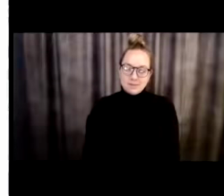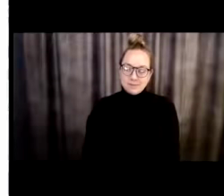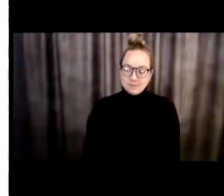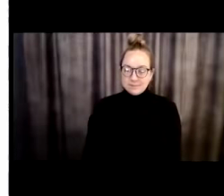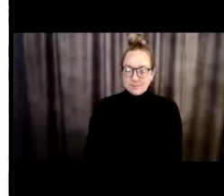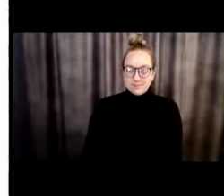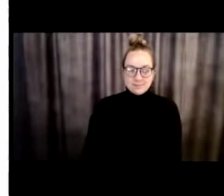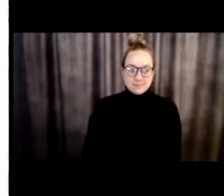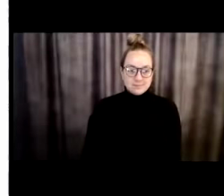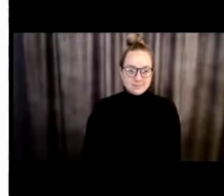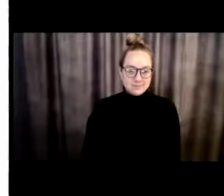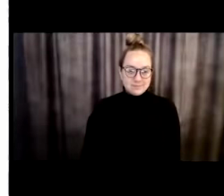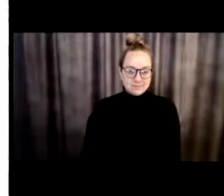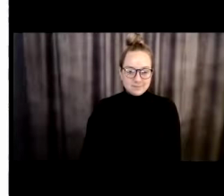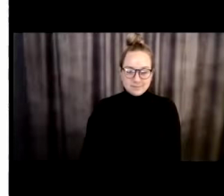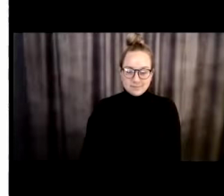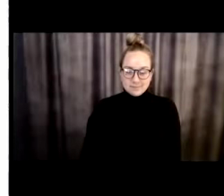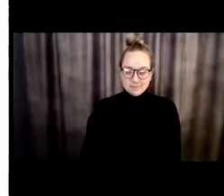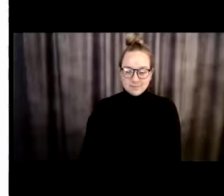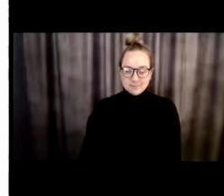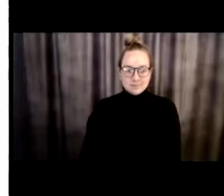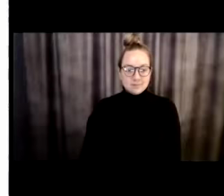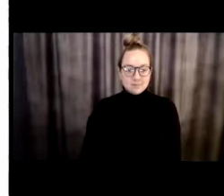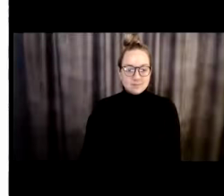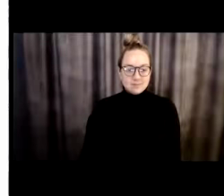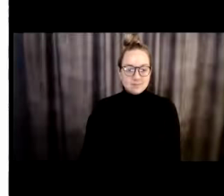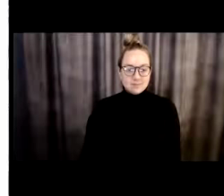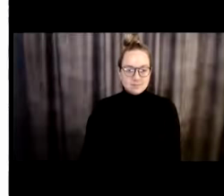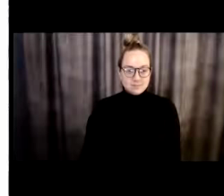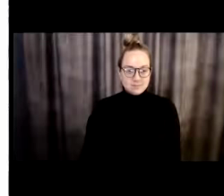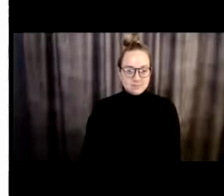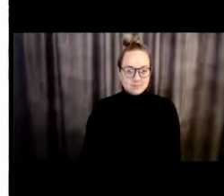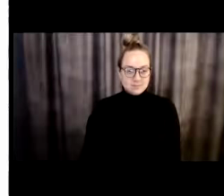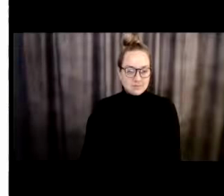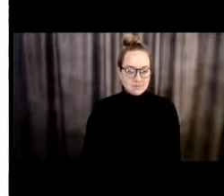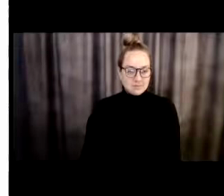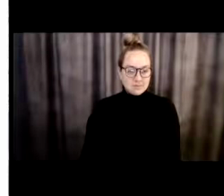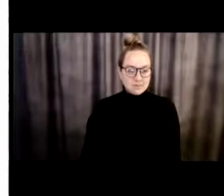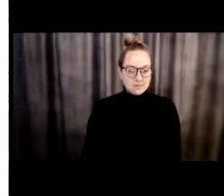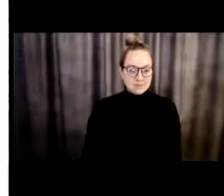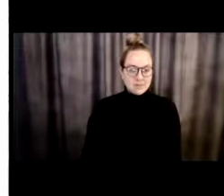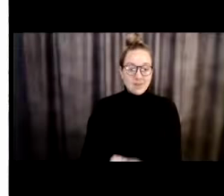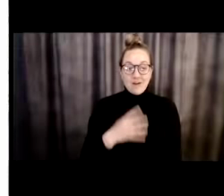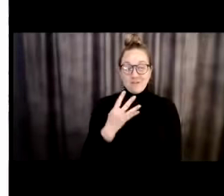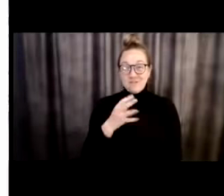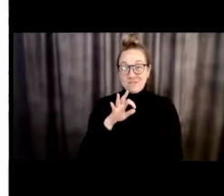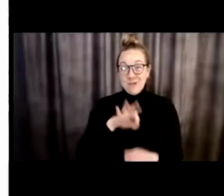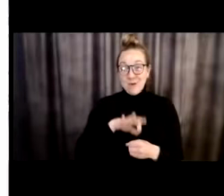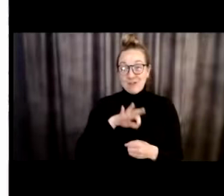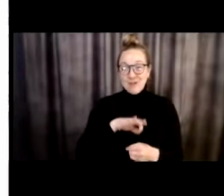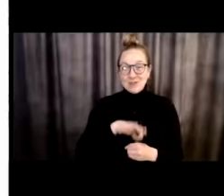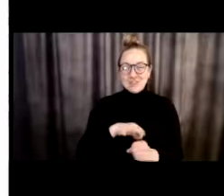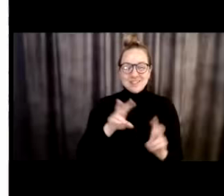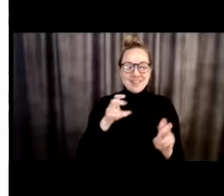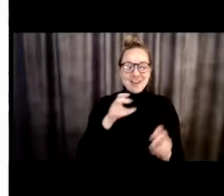We have school systems, parents, unions. Number four, old school educators. I love